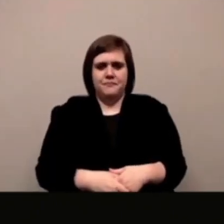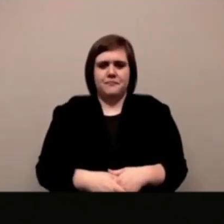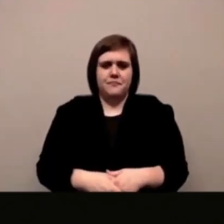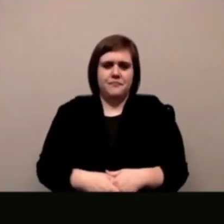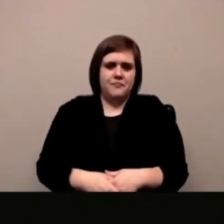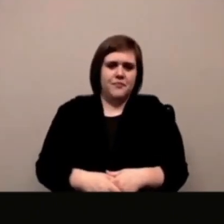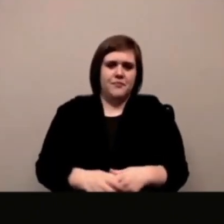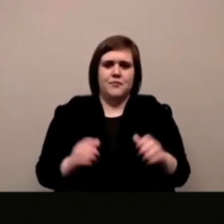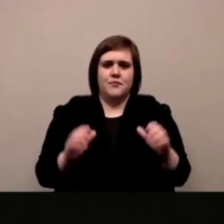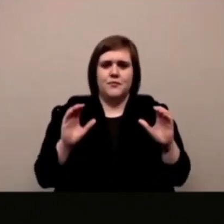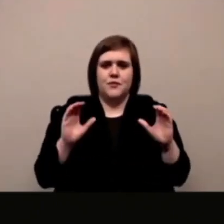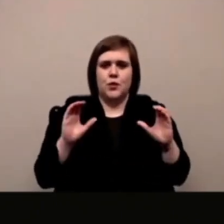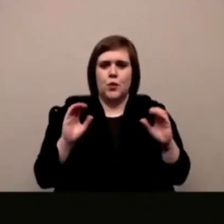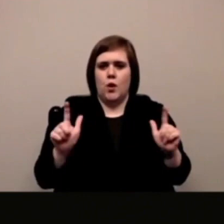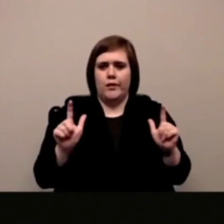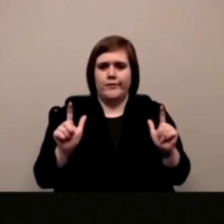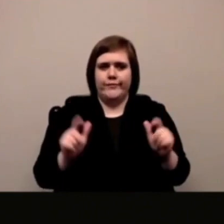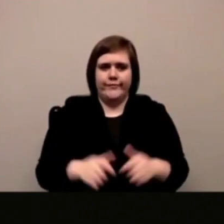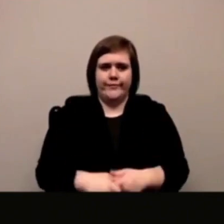Cool.